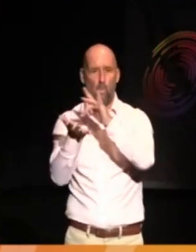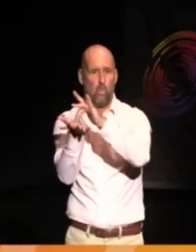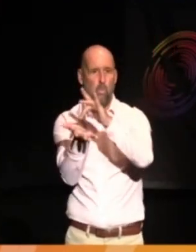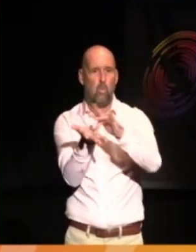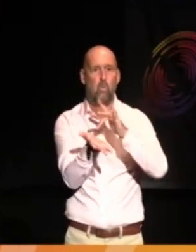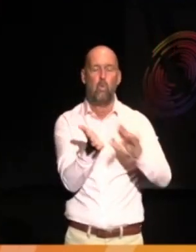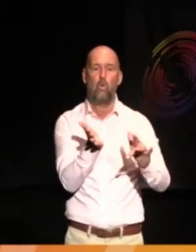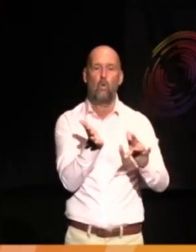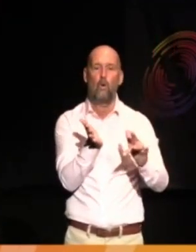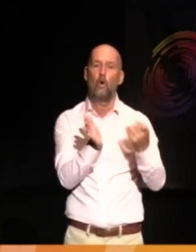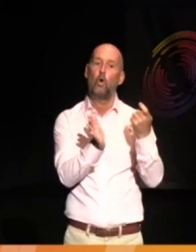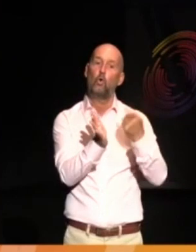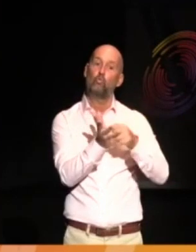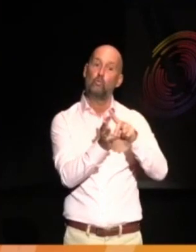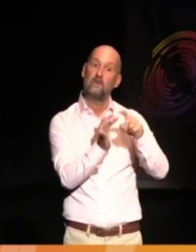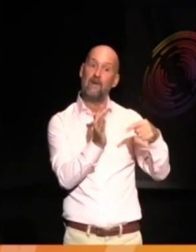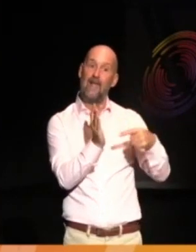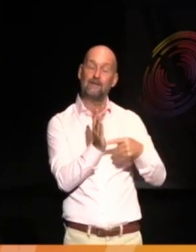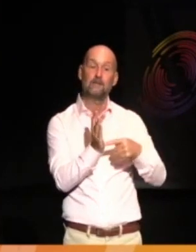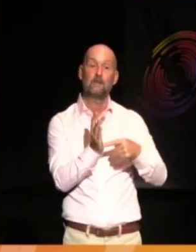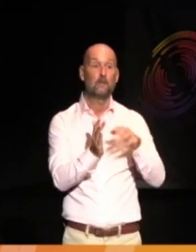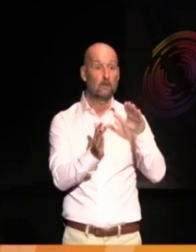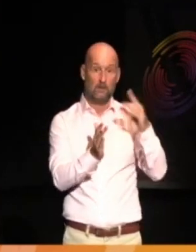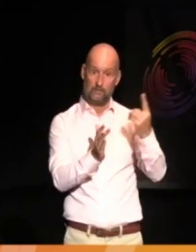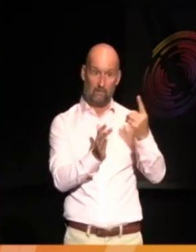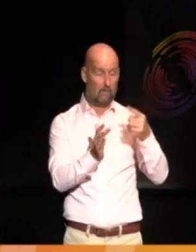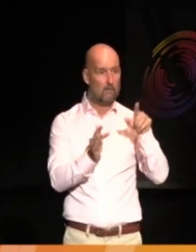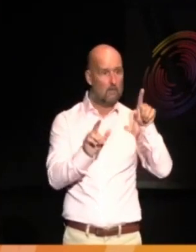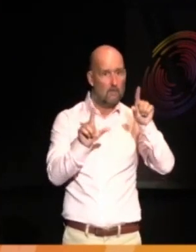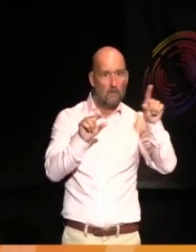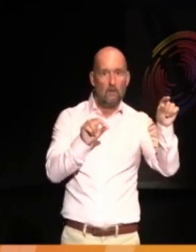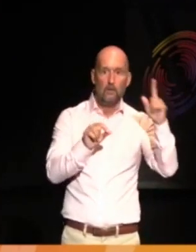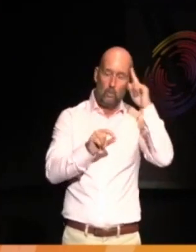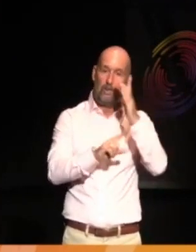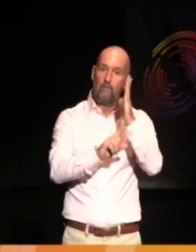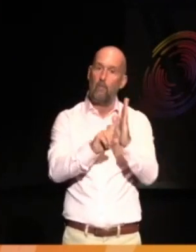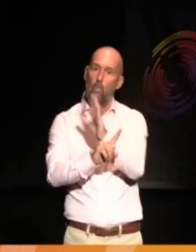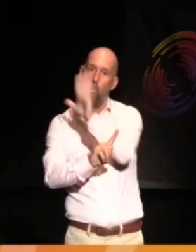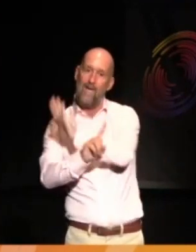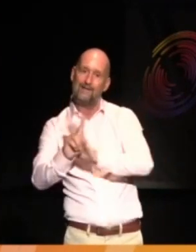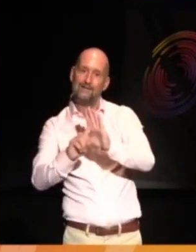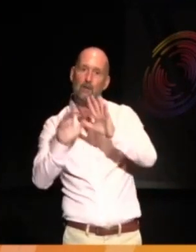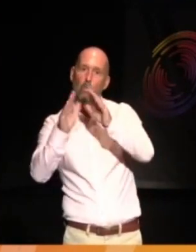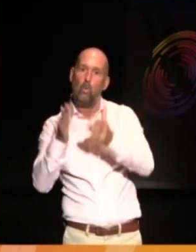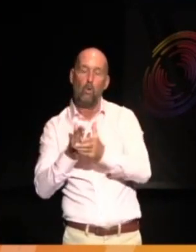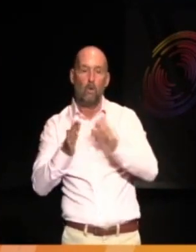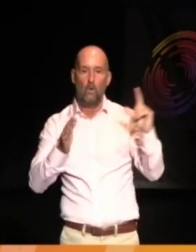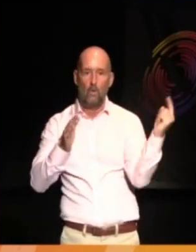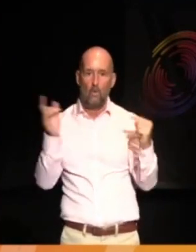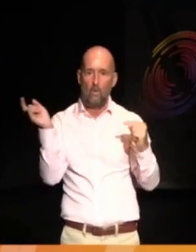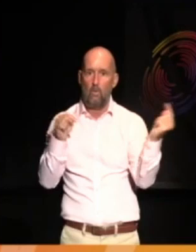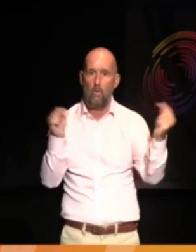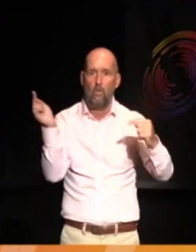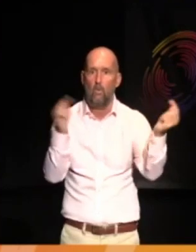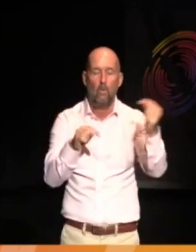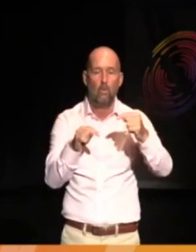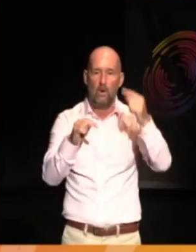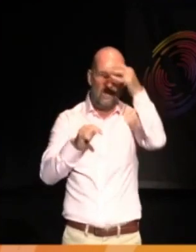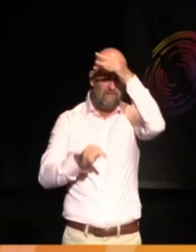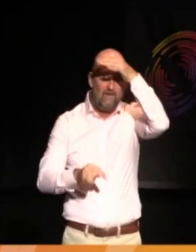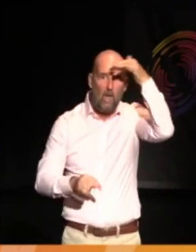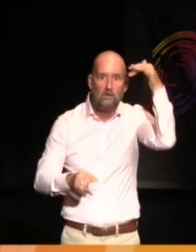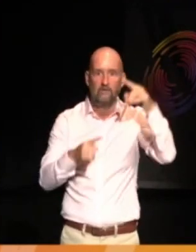brought together people from literally all over the world. It wasn't just sort of a Western idea. She brought together philosophers